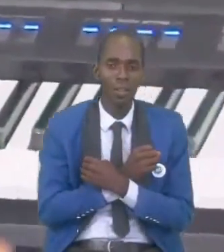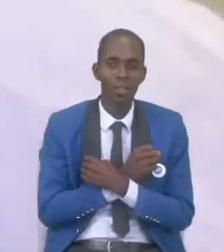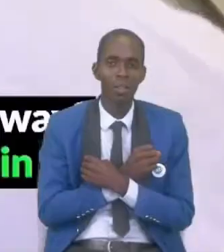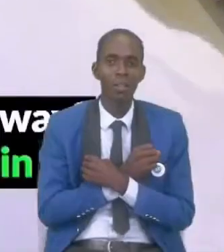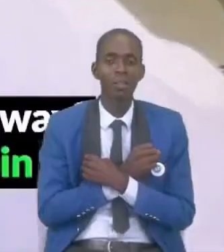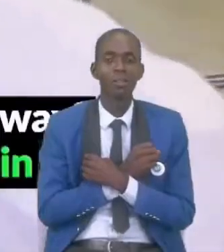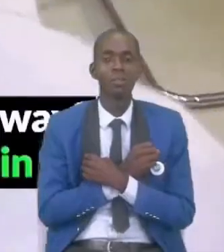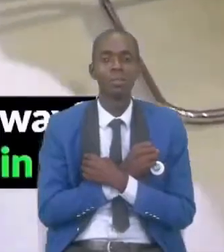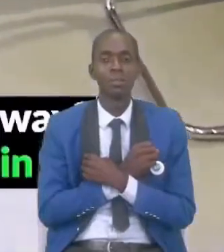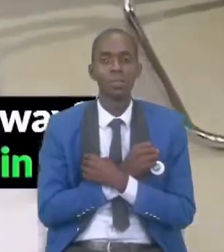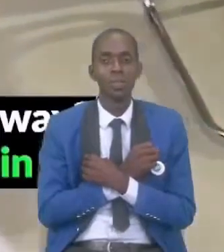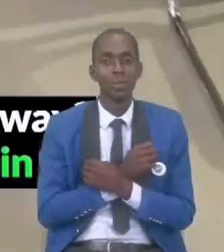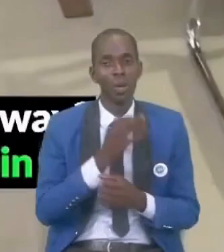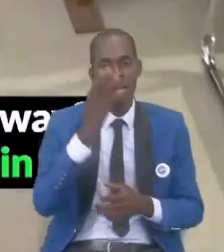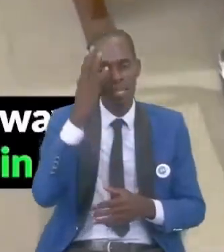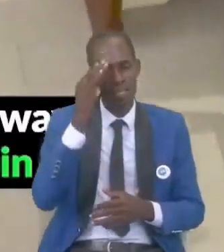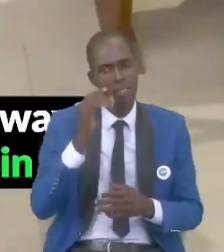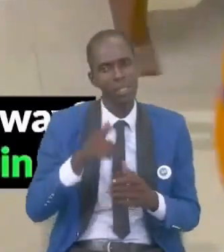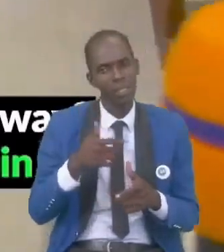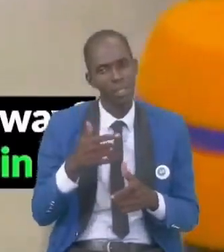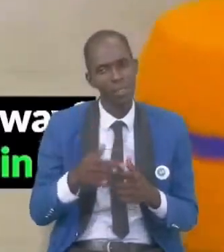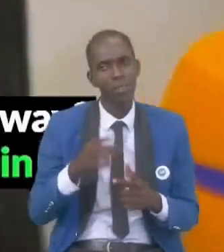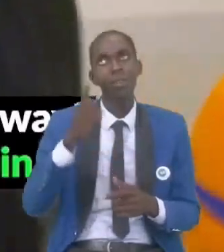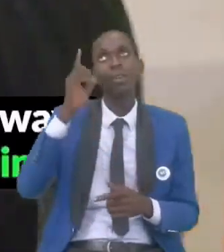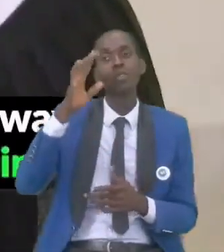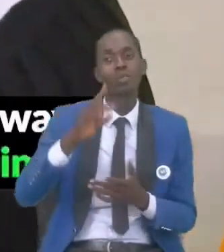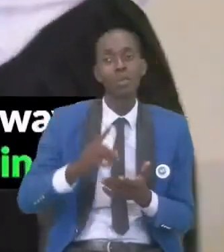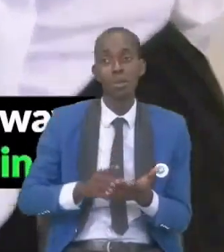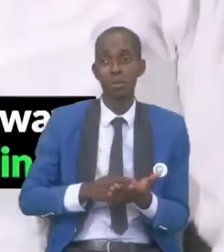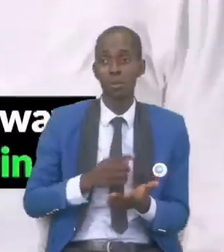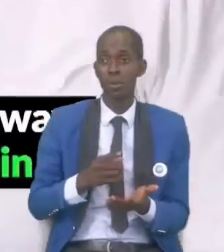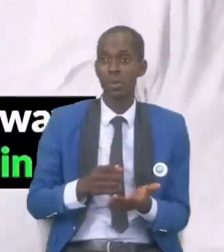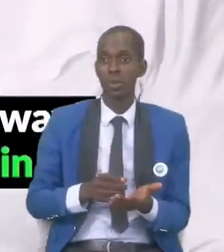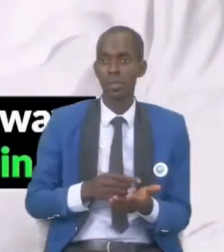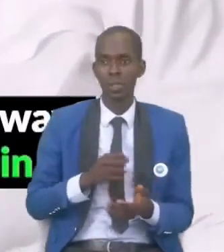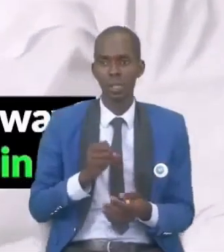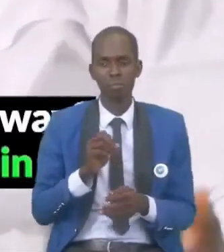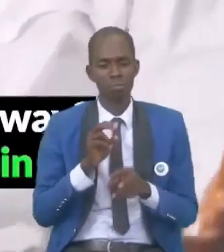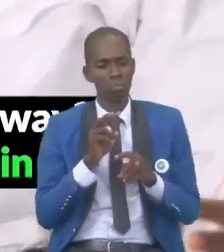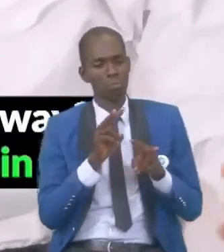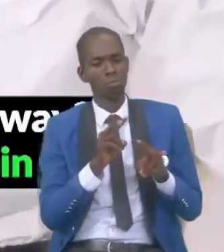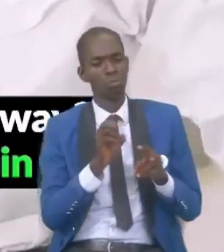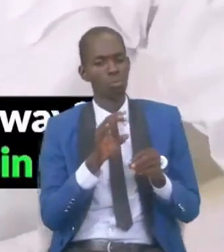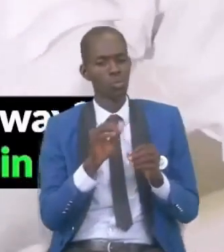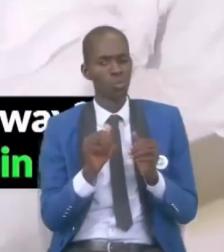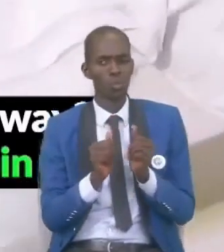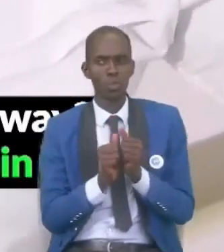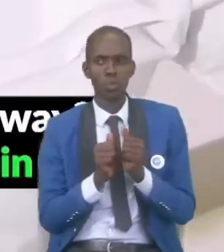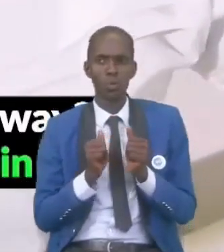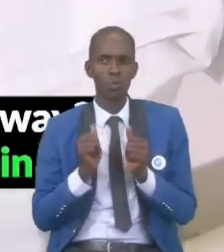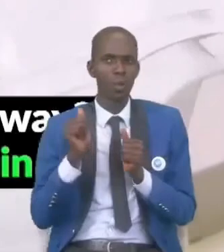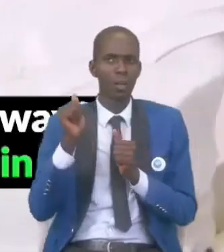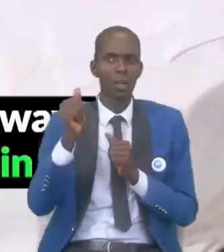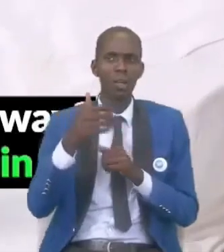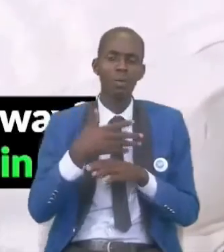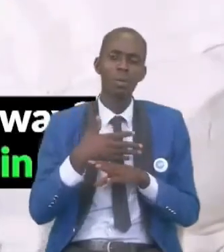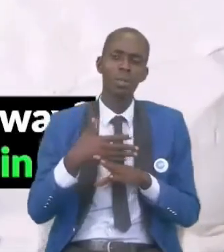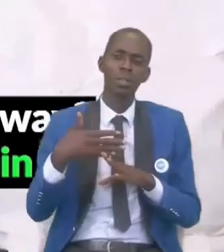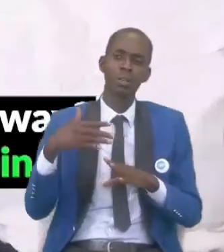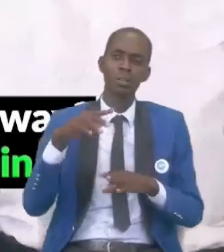love. Why then does God sometimes seem so far